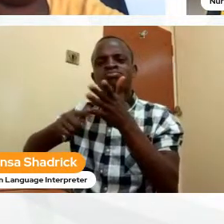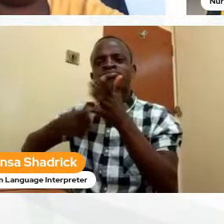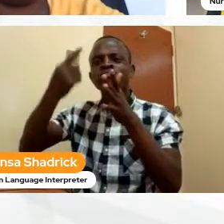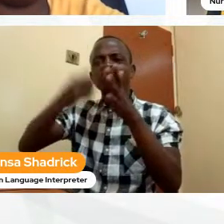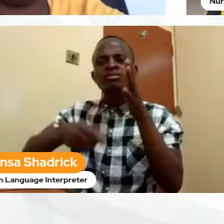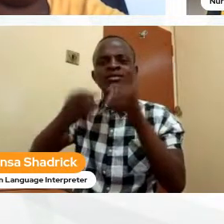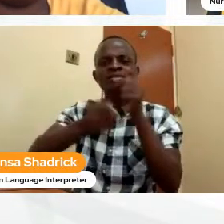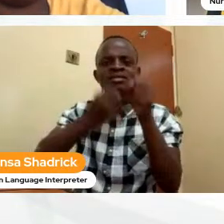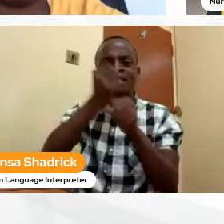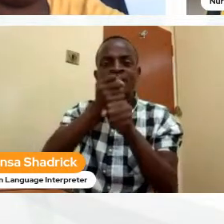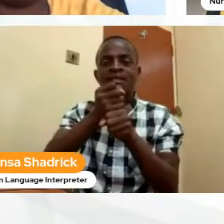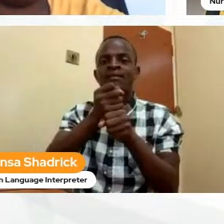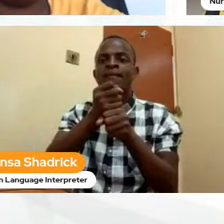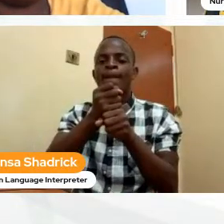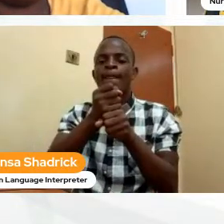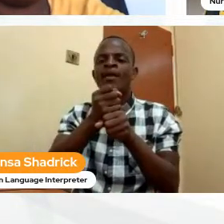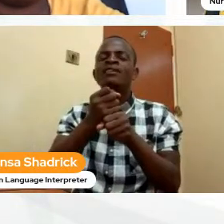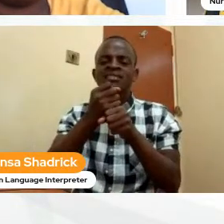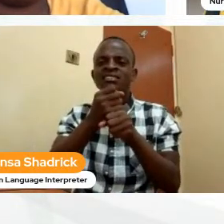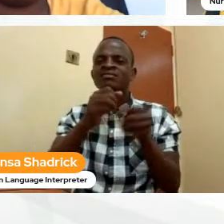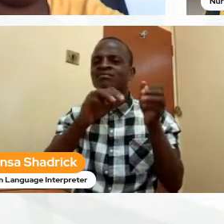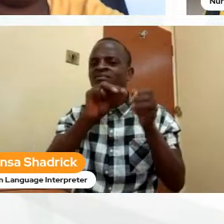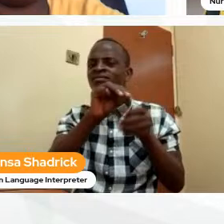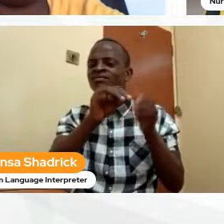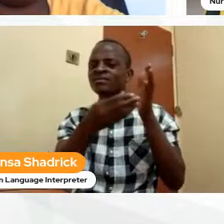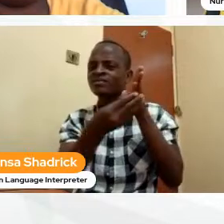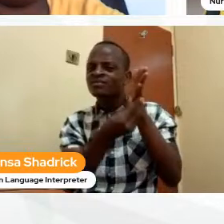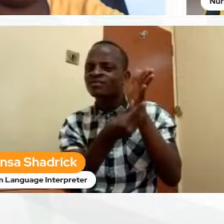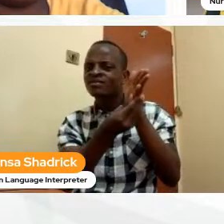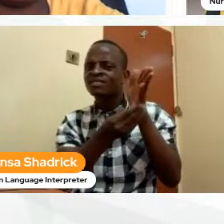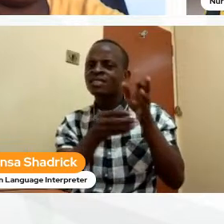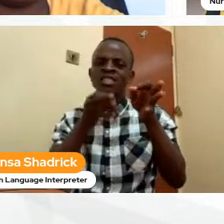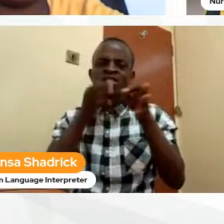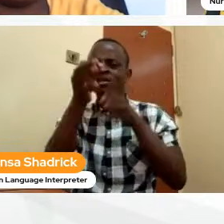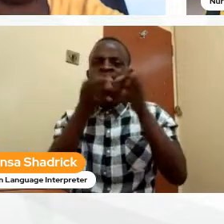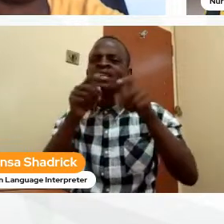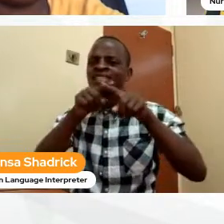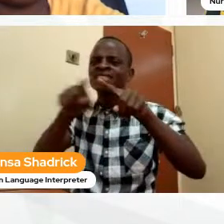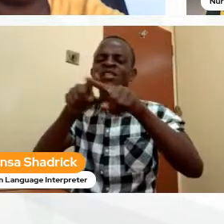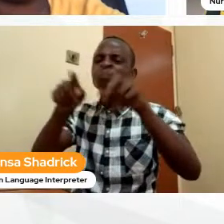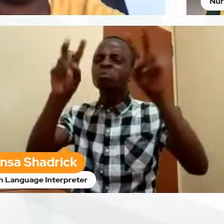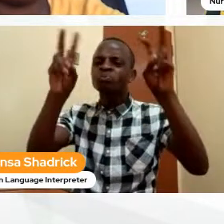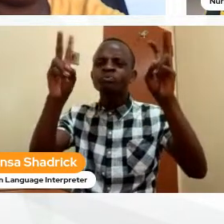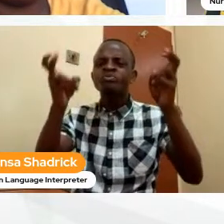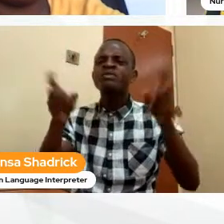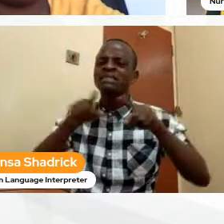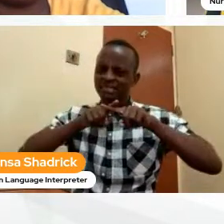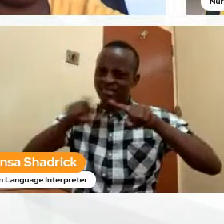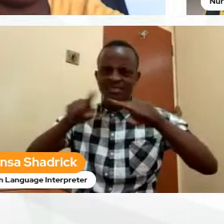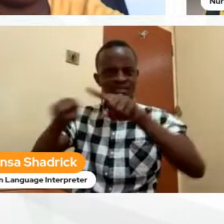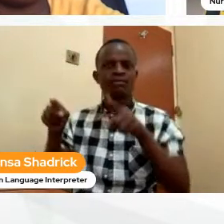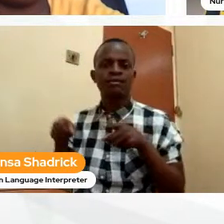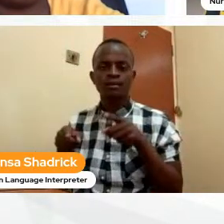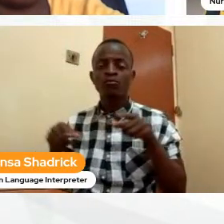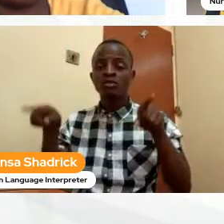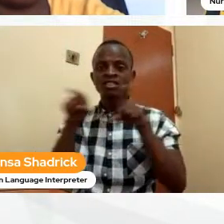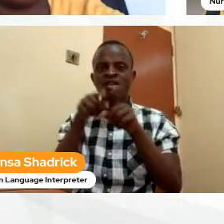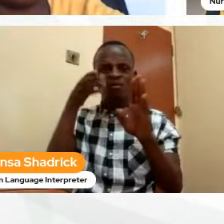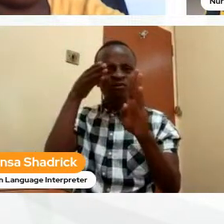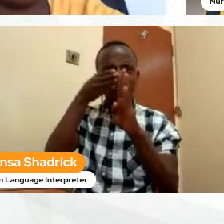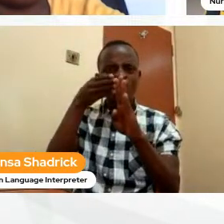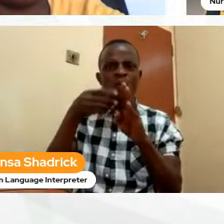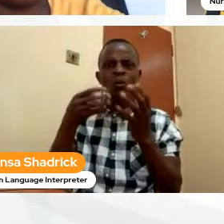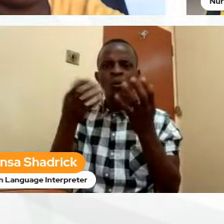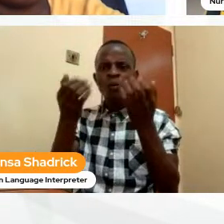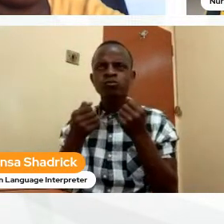spoken about a lot of things, a lot of topics. I would have loved to mention the topics. And it also focuses on the expectations of